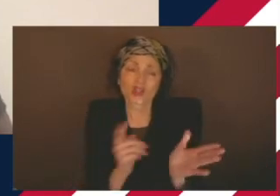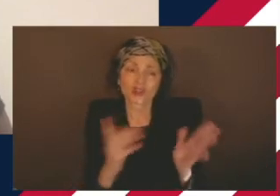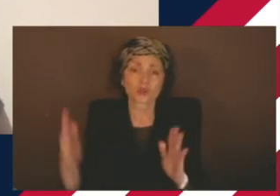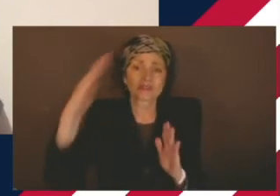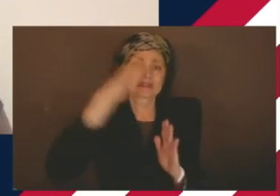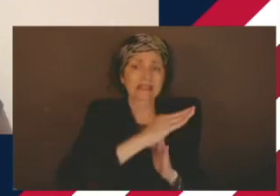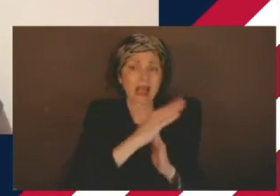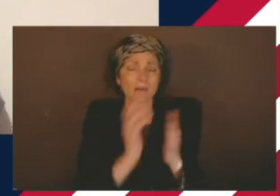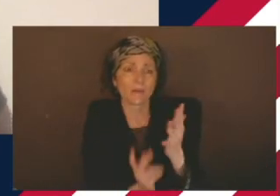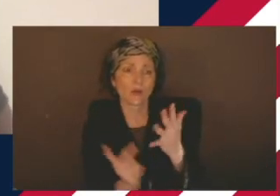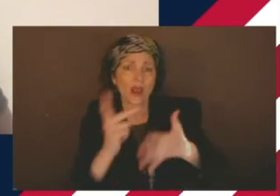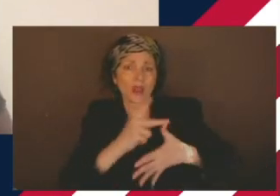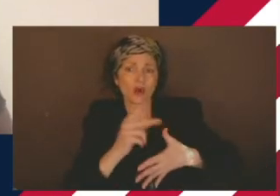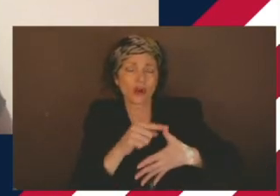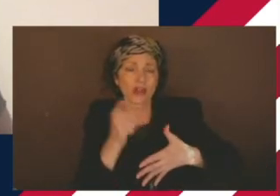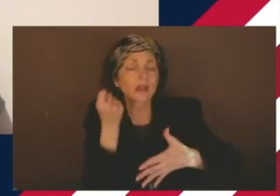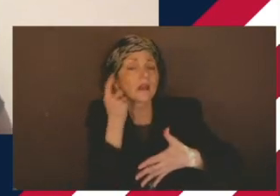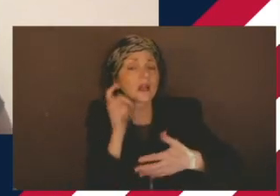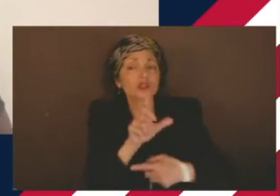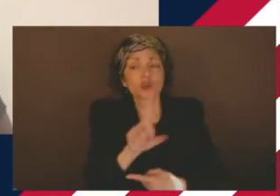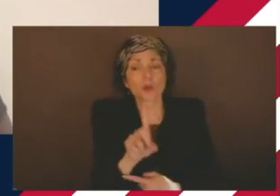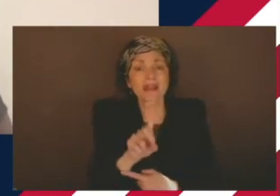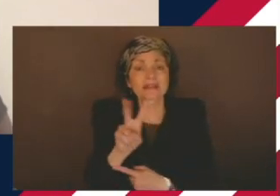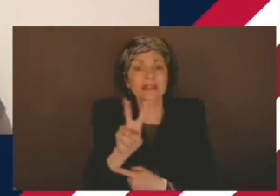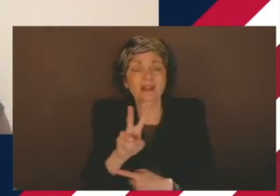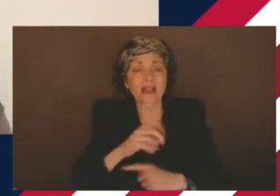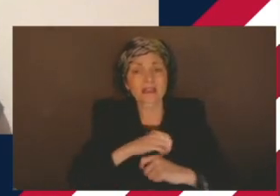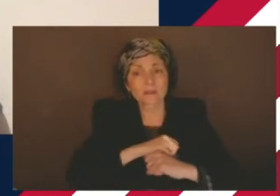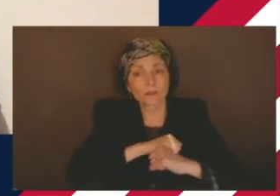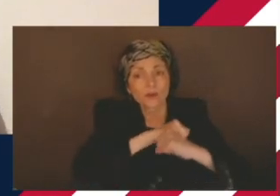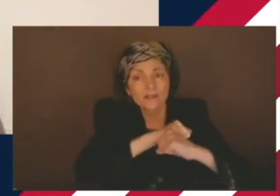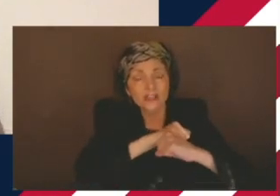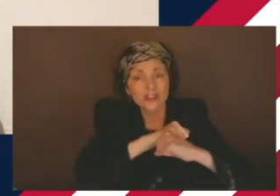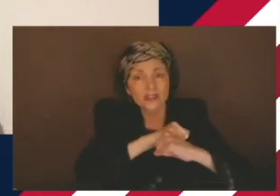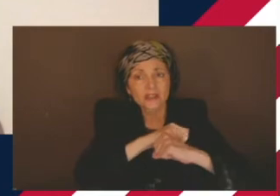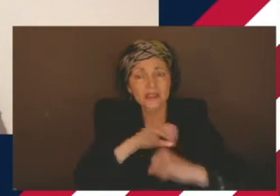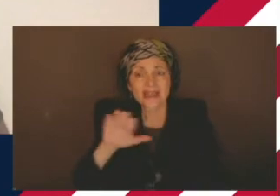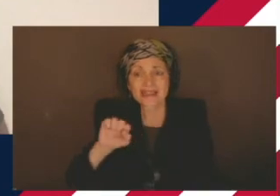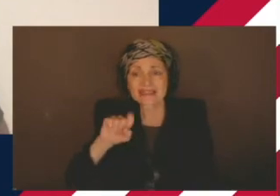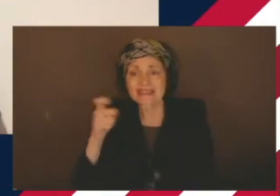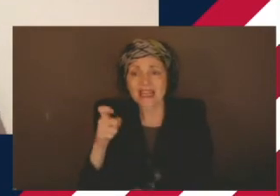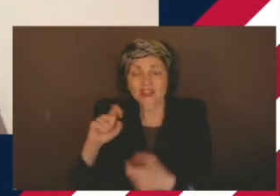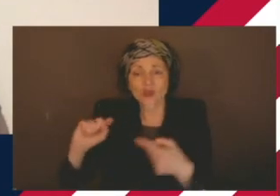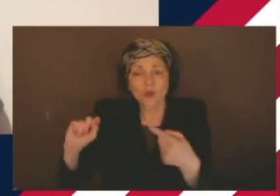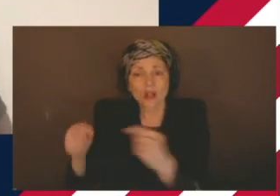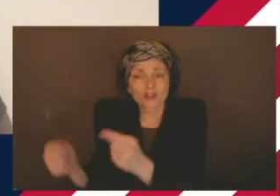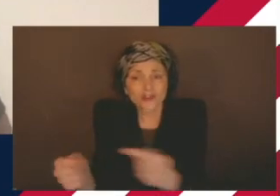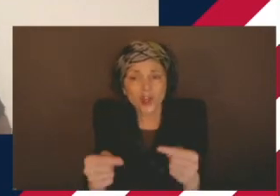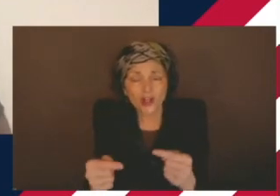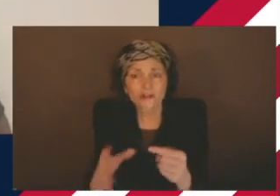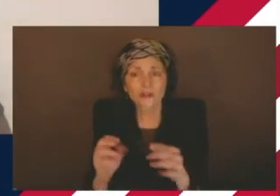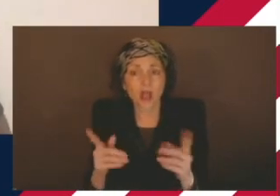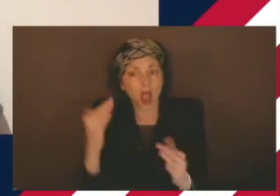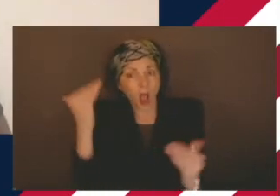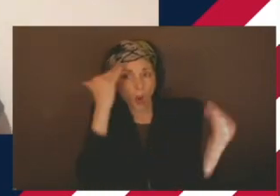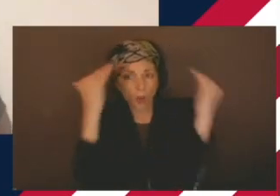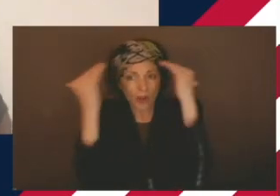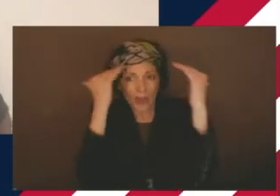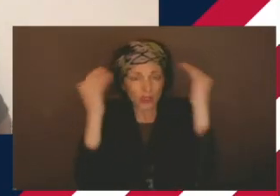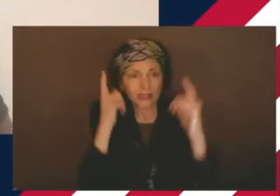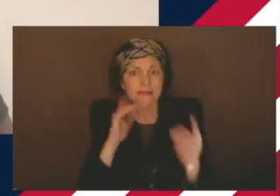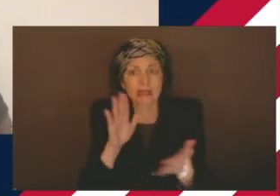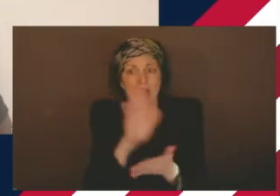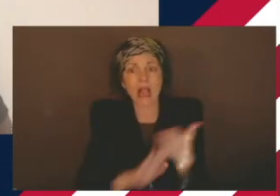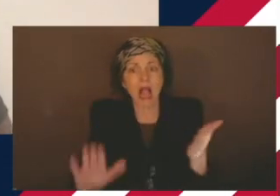awareness and prevention, the focus on sexual assault awareness and prevention on college and university campuses, and certainly child abuse. And